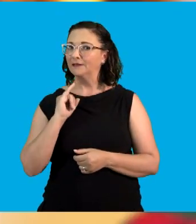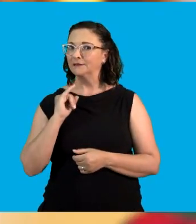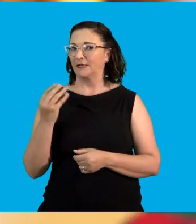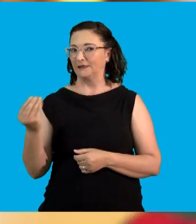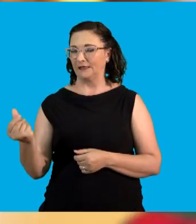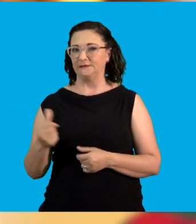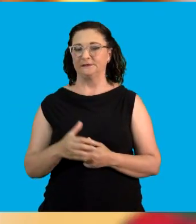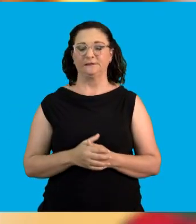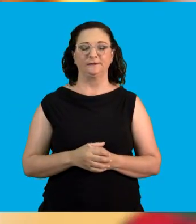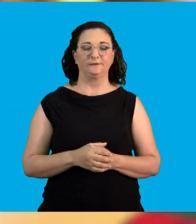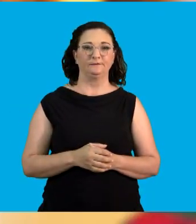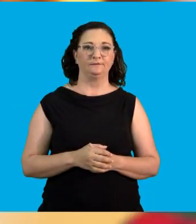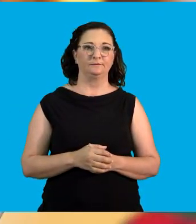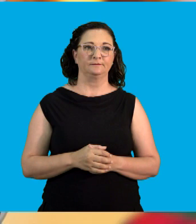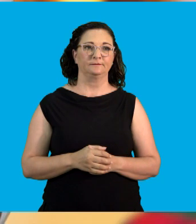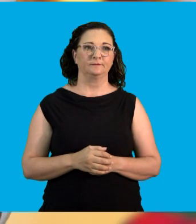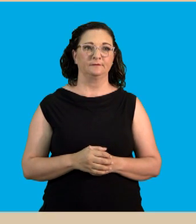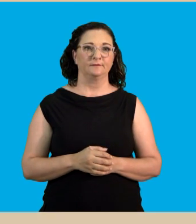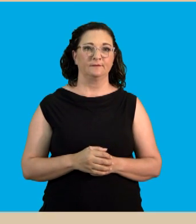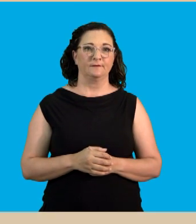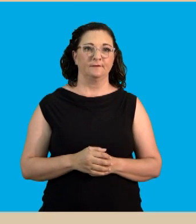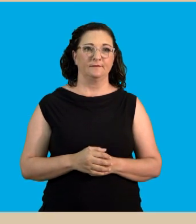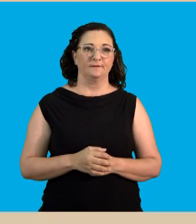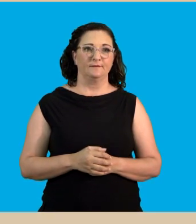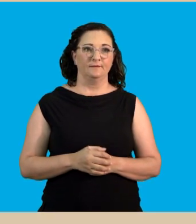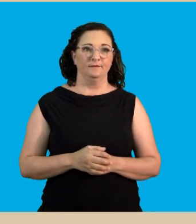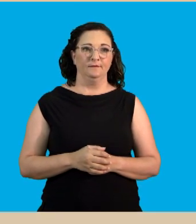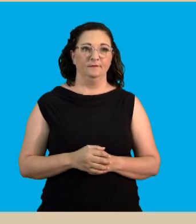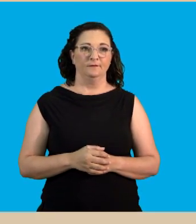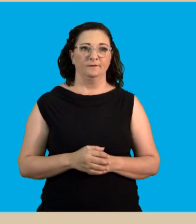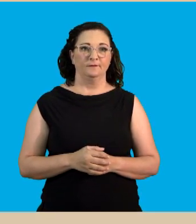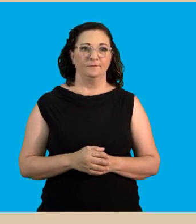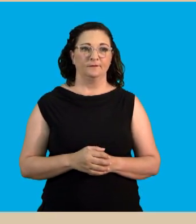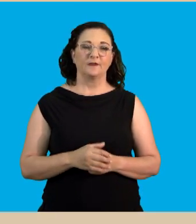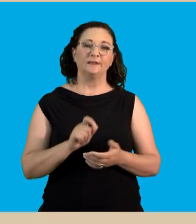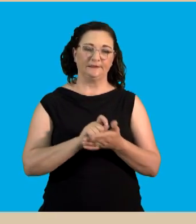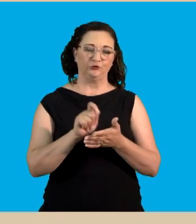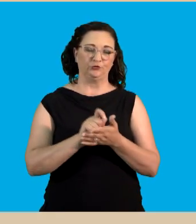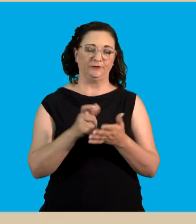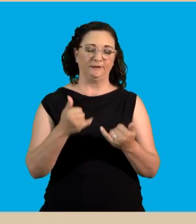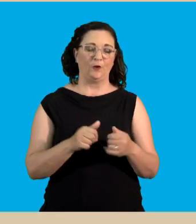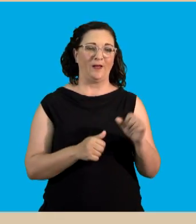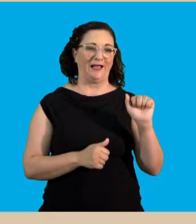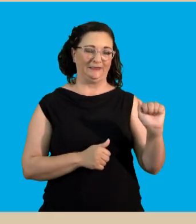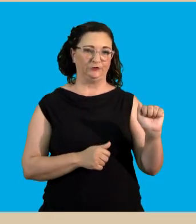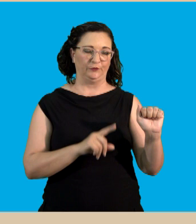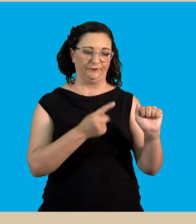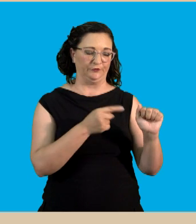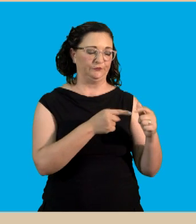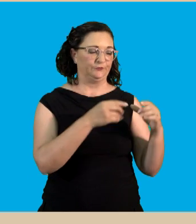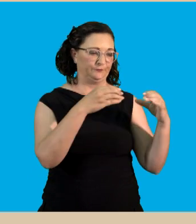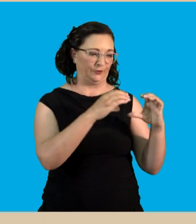of ice as well as dust. Okay, so let us write that down. Comets are made up, let's start with